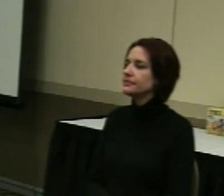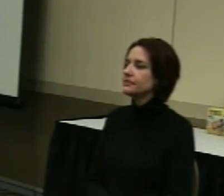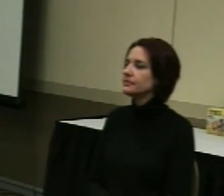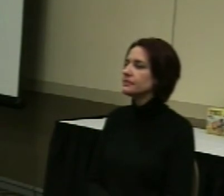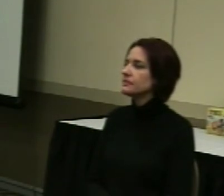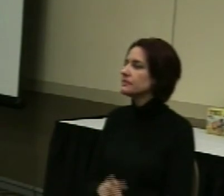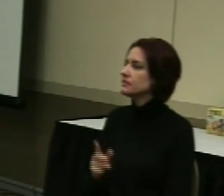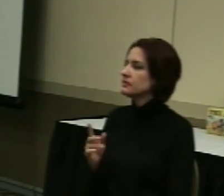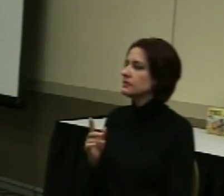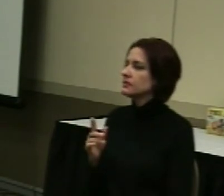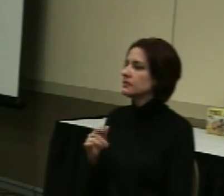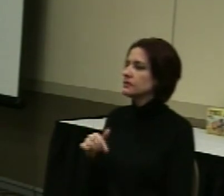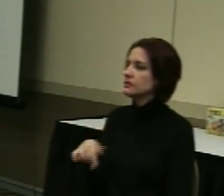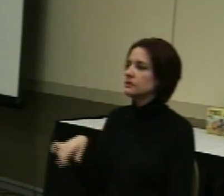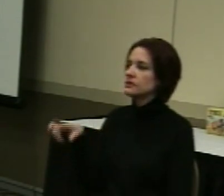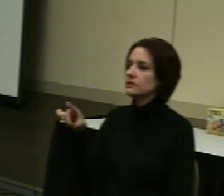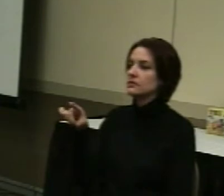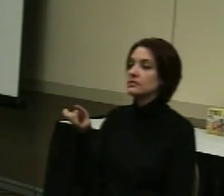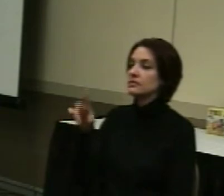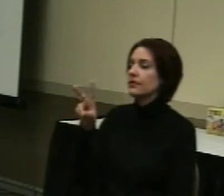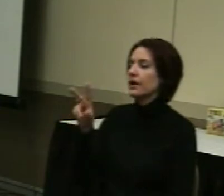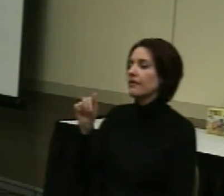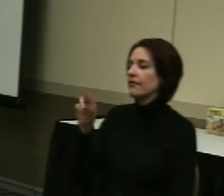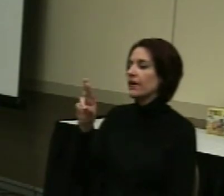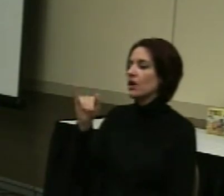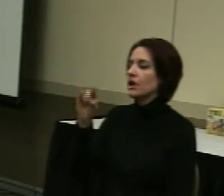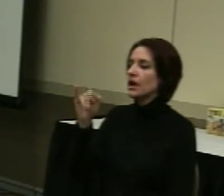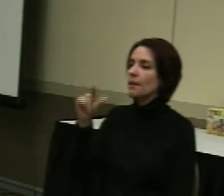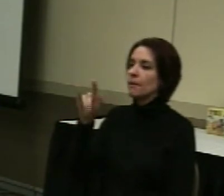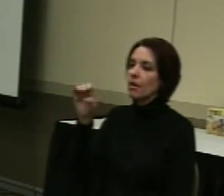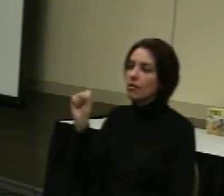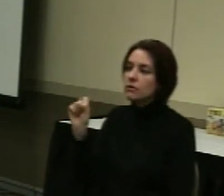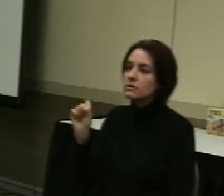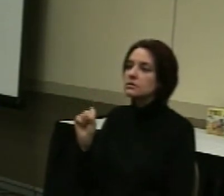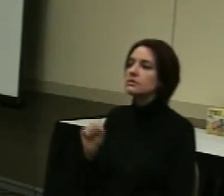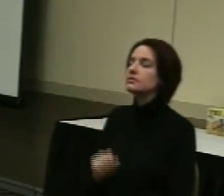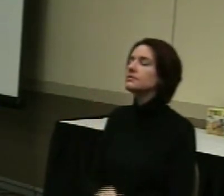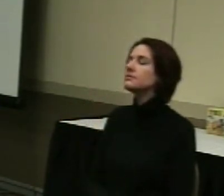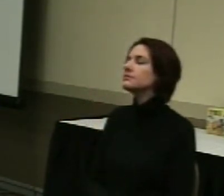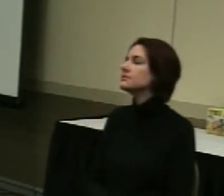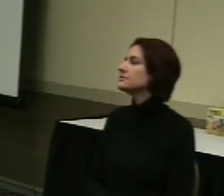Yes? Variables. Variables. Let's take a peek.